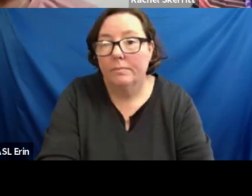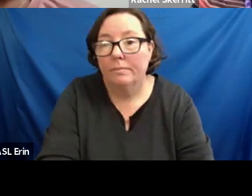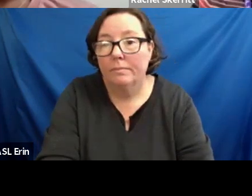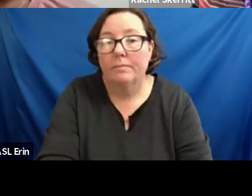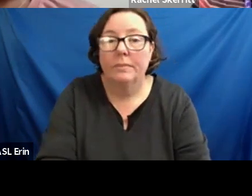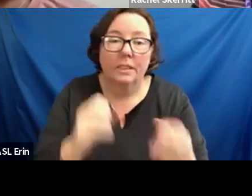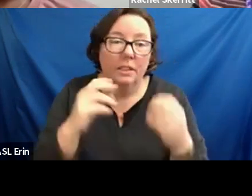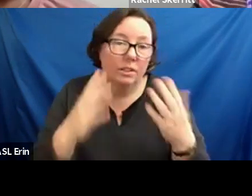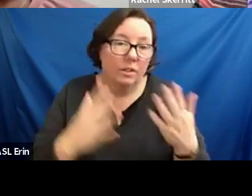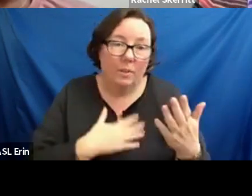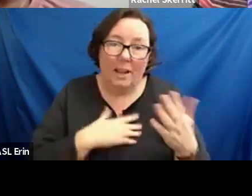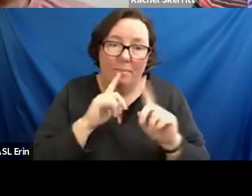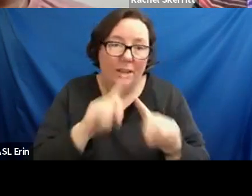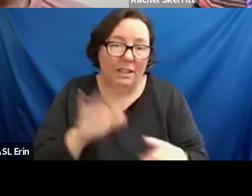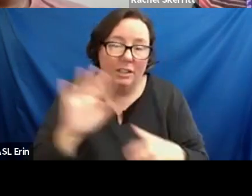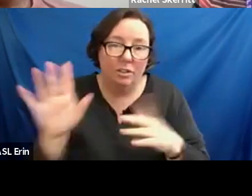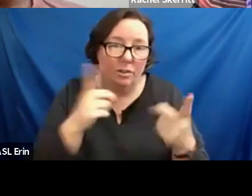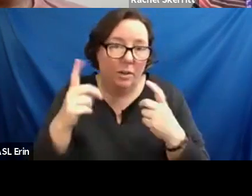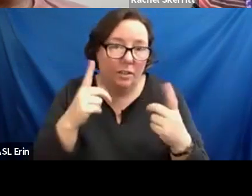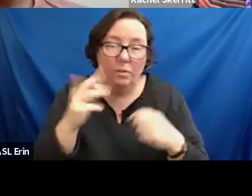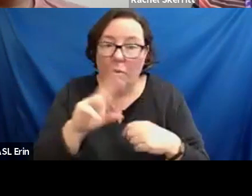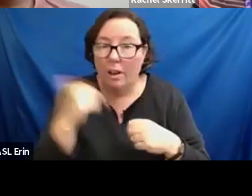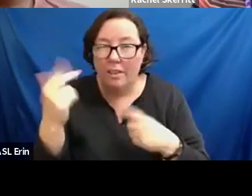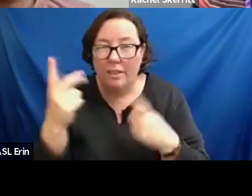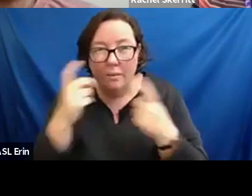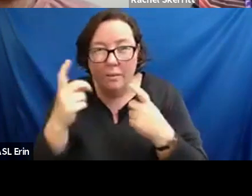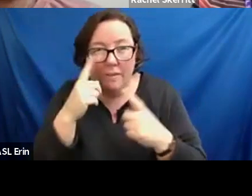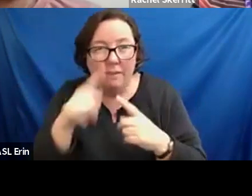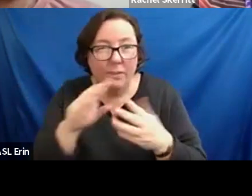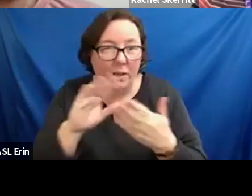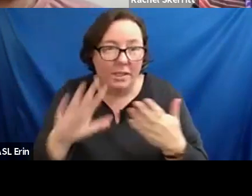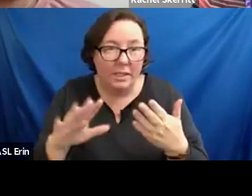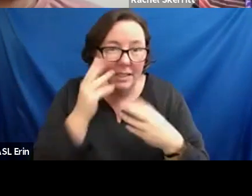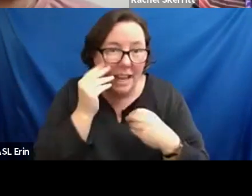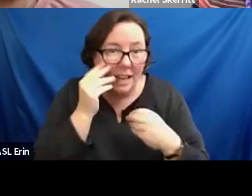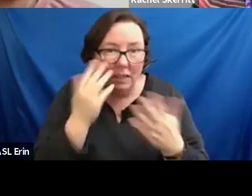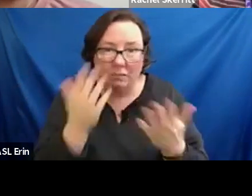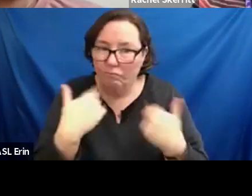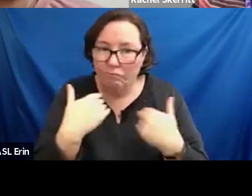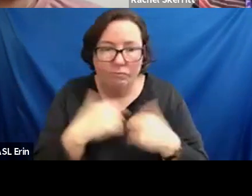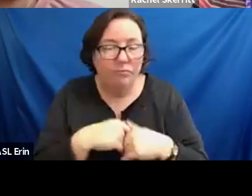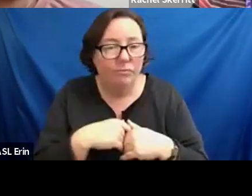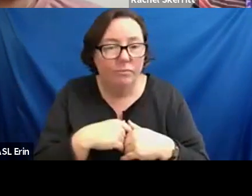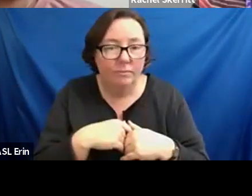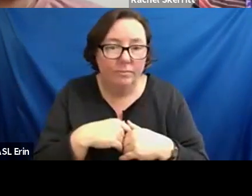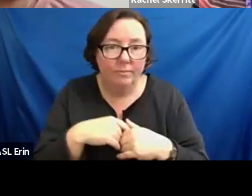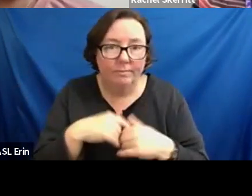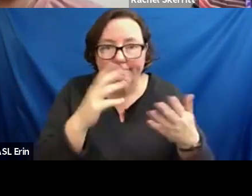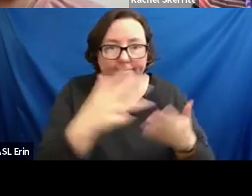answer any questions that we can. Also, if there are other requests for data, we're happy to take those back with us and